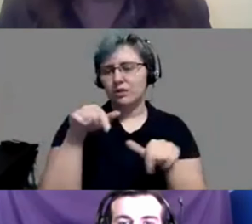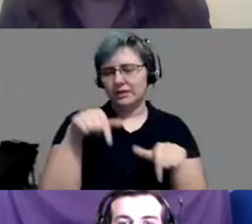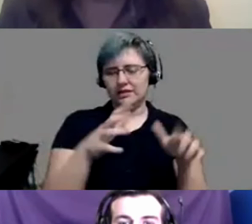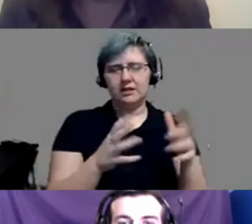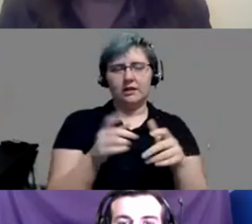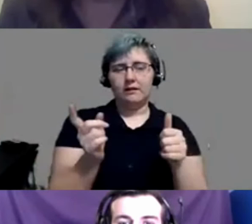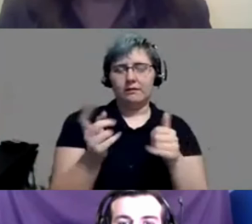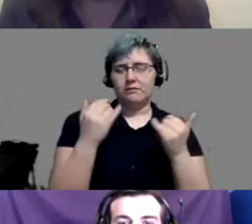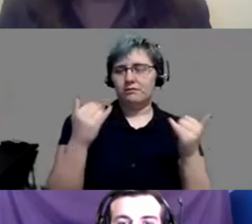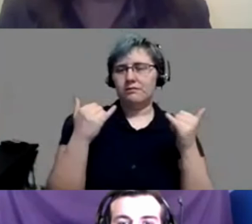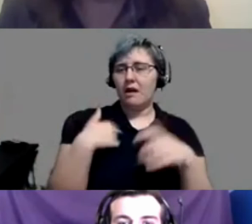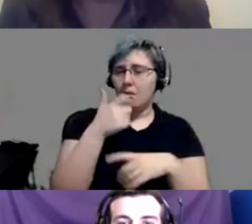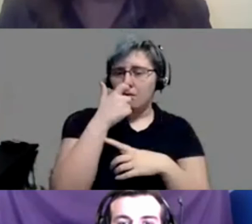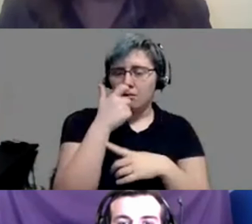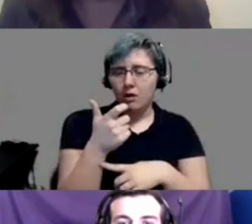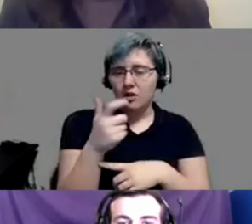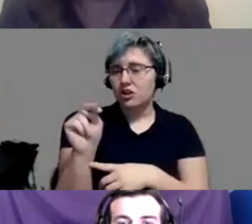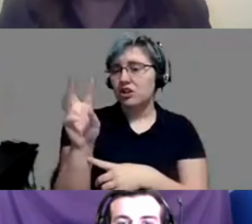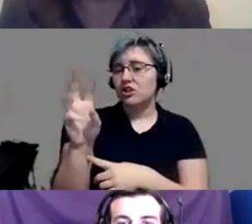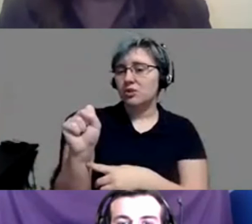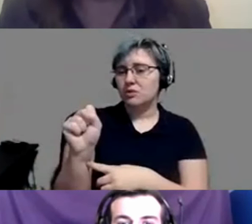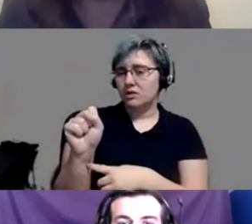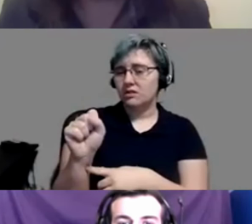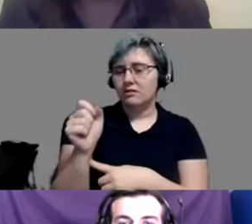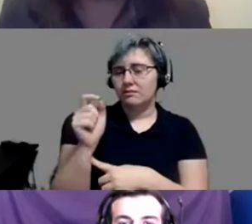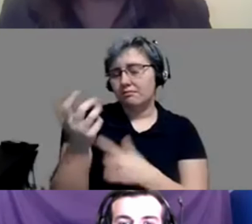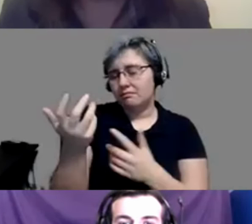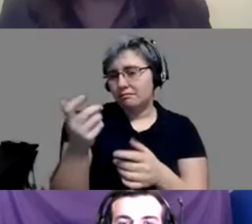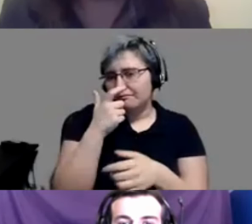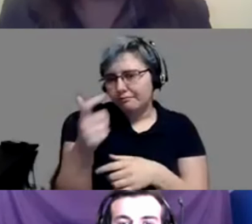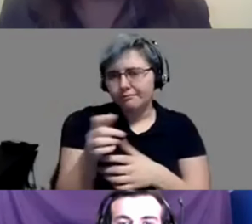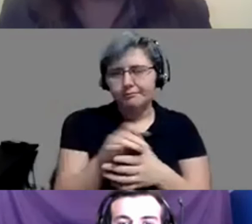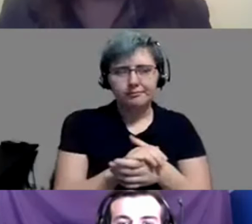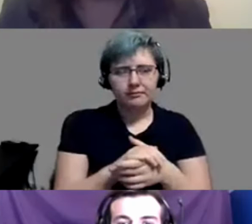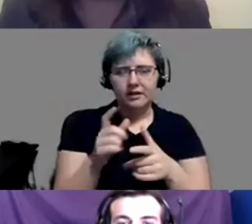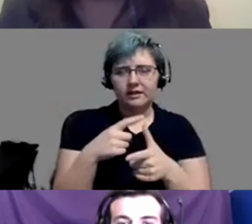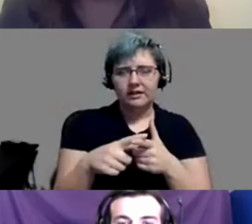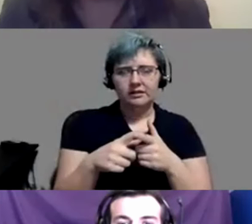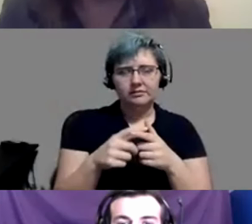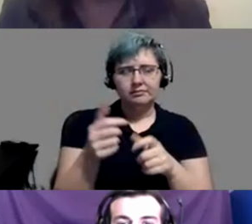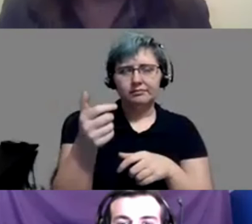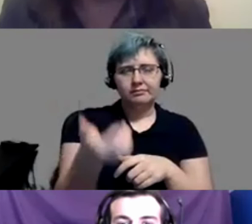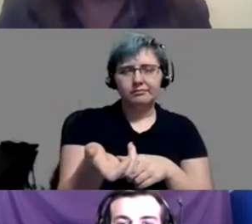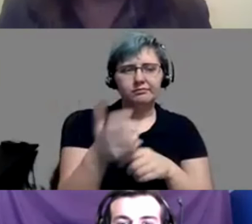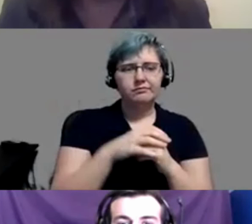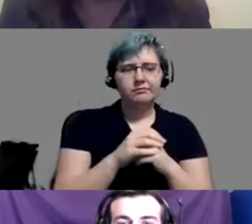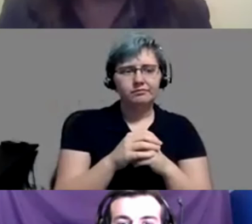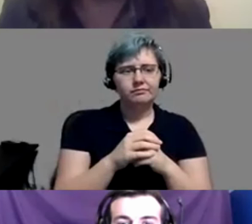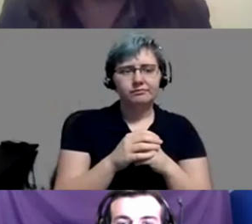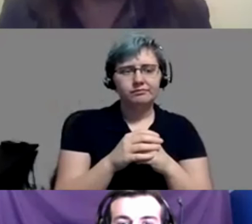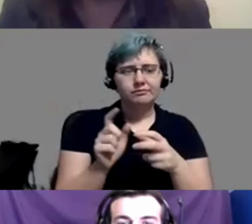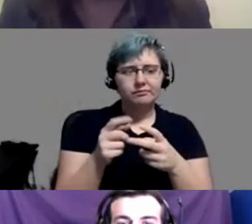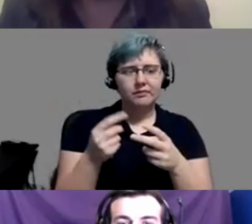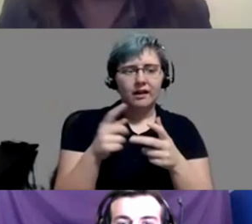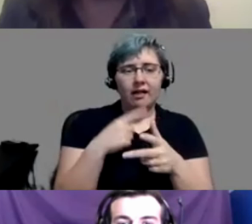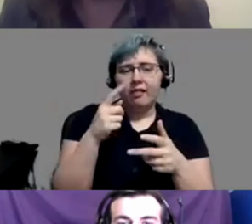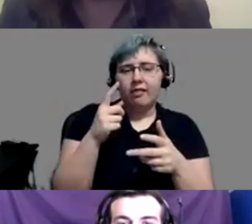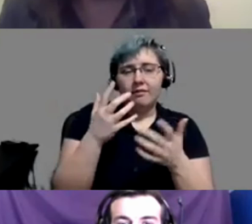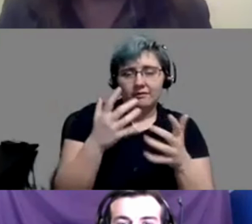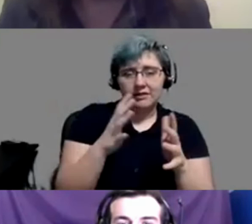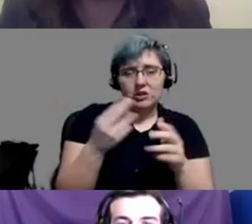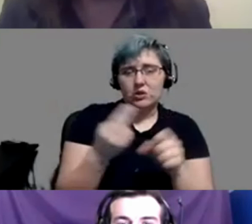the TV. Mm-hmm. Then I go like this. Then I use this. So that's the remote